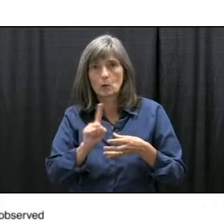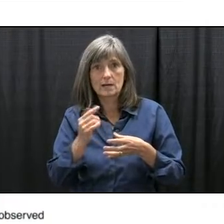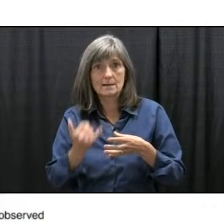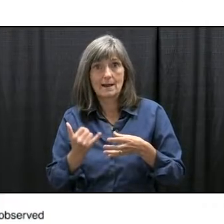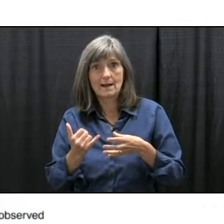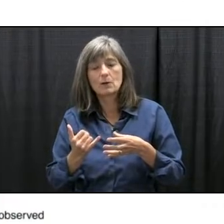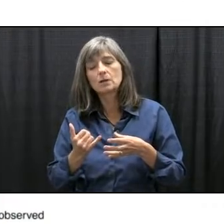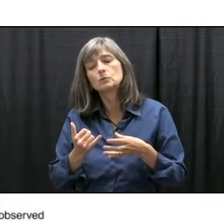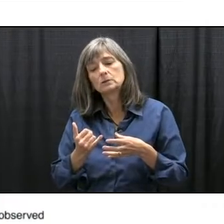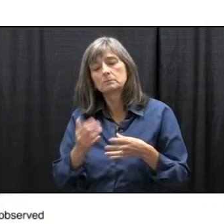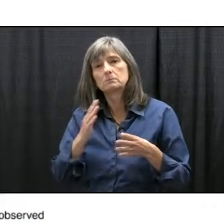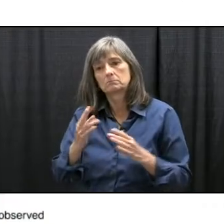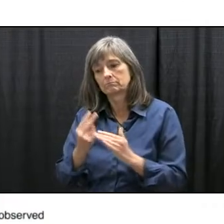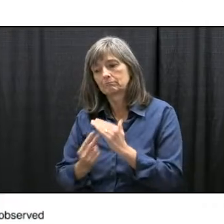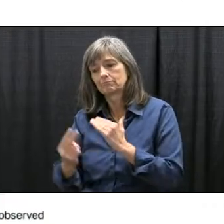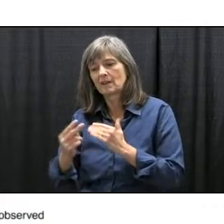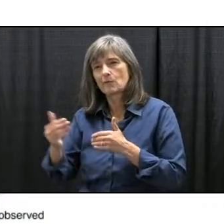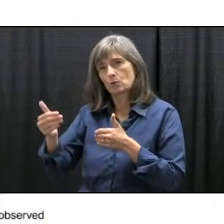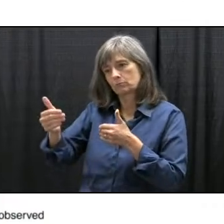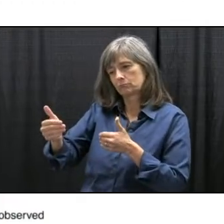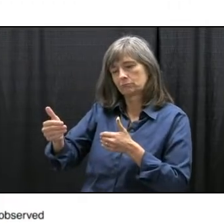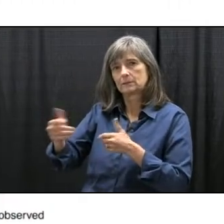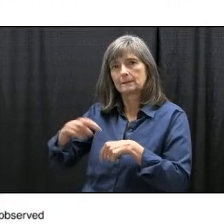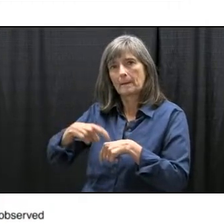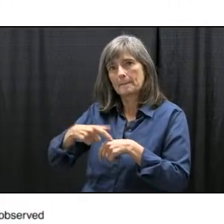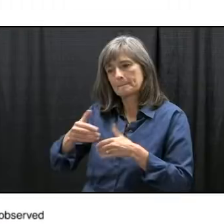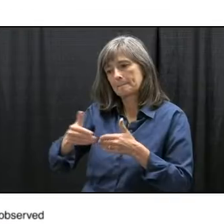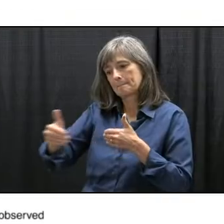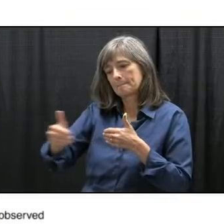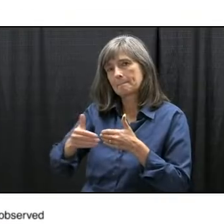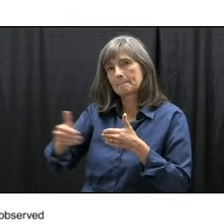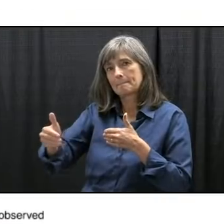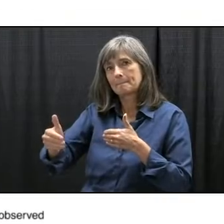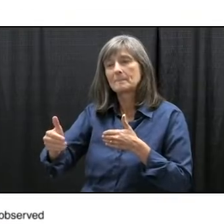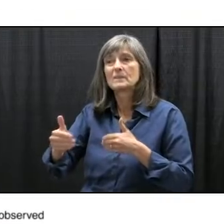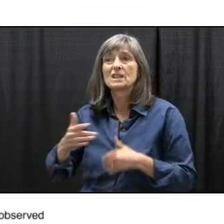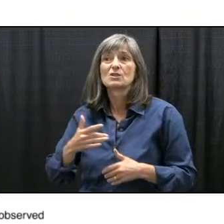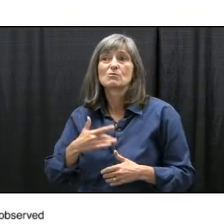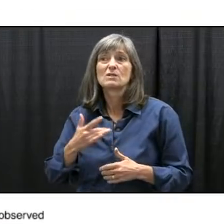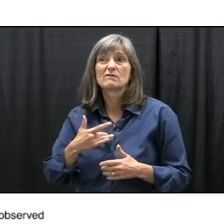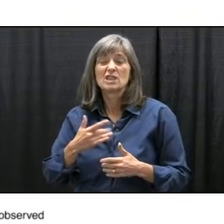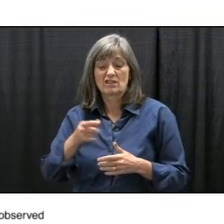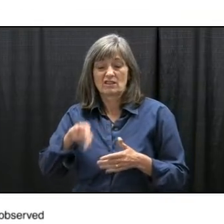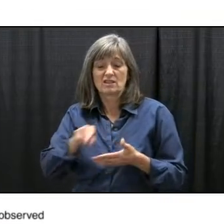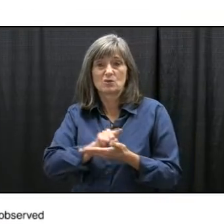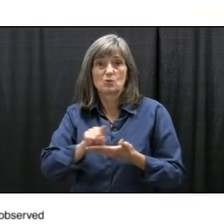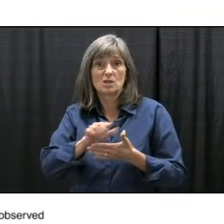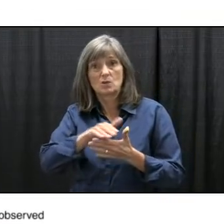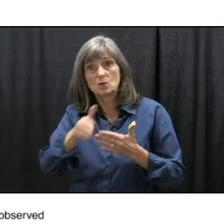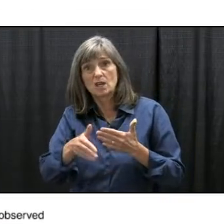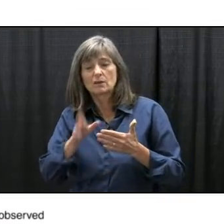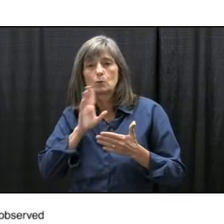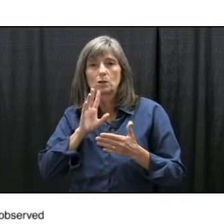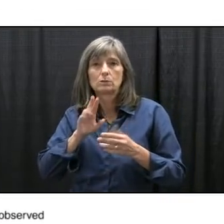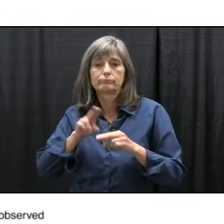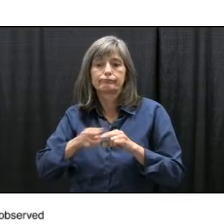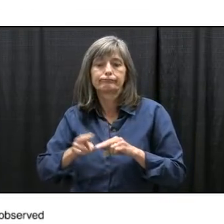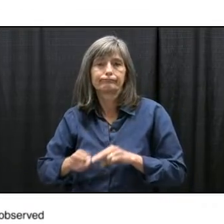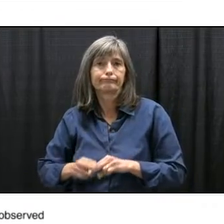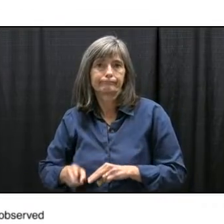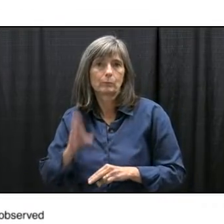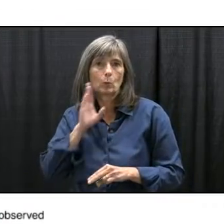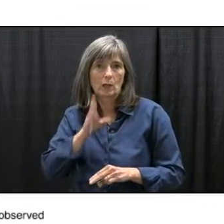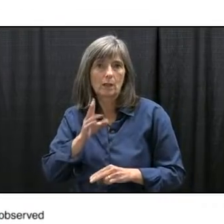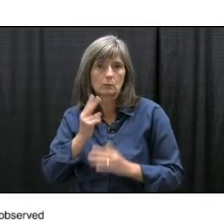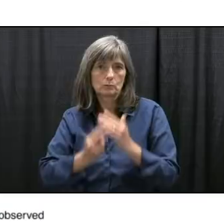actually predicting in terms of short-term projections that the number of cases fall throughout the week. And this was done Tuesday, and this